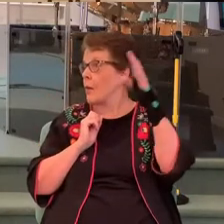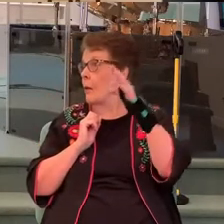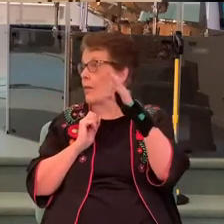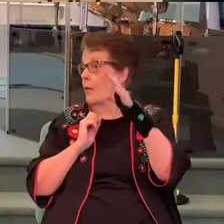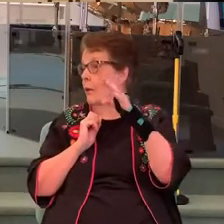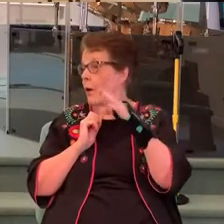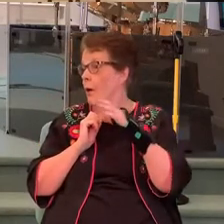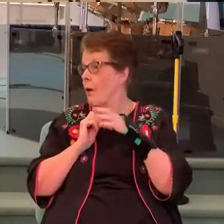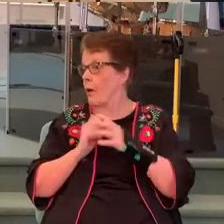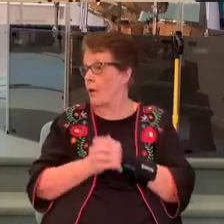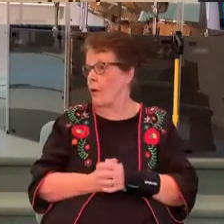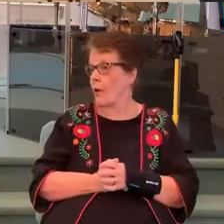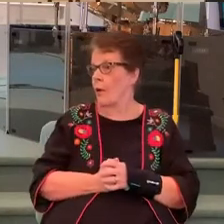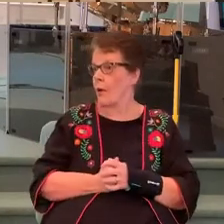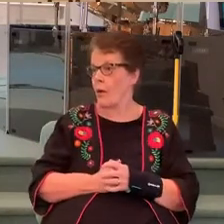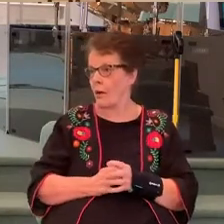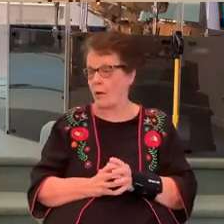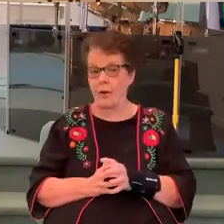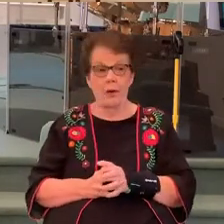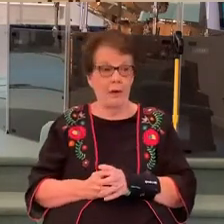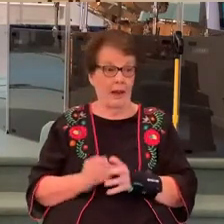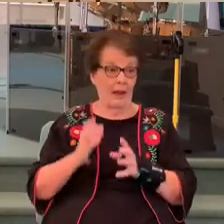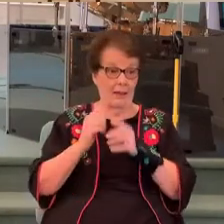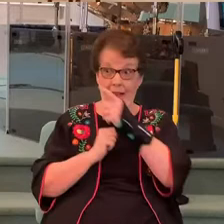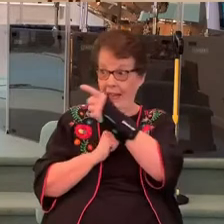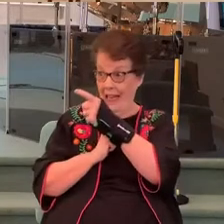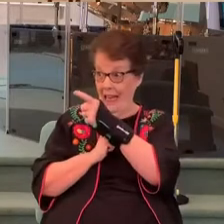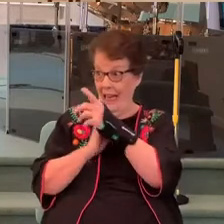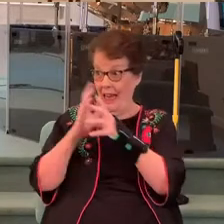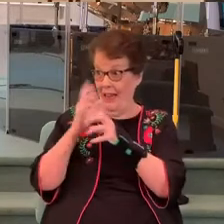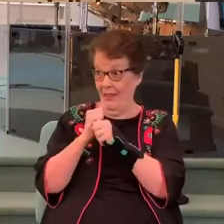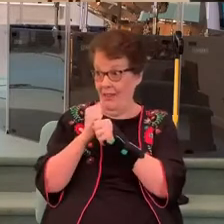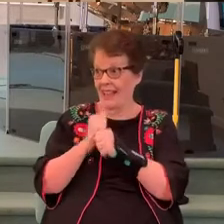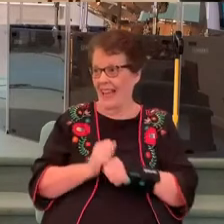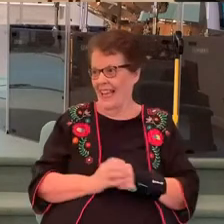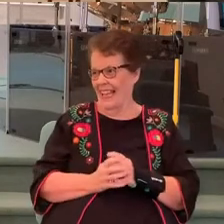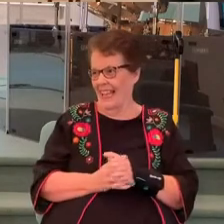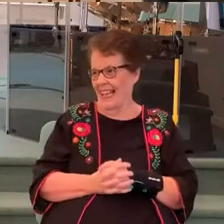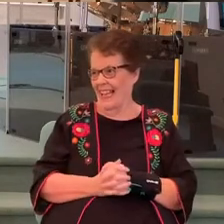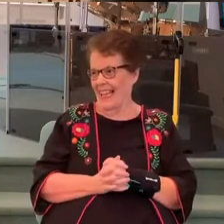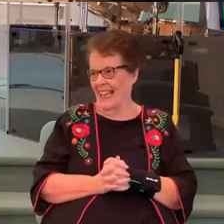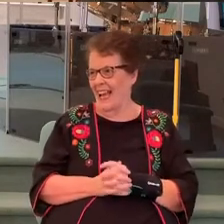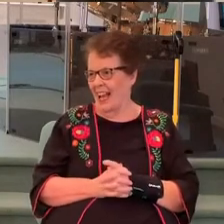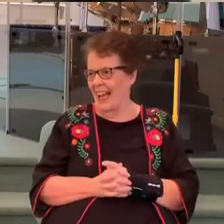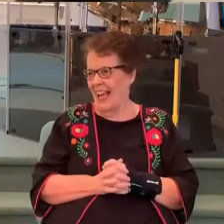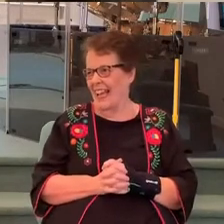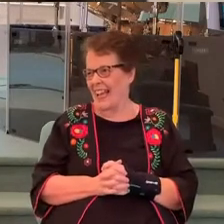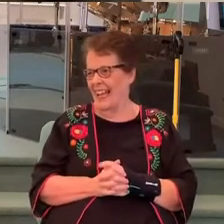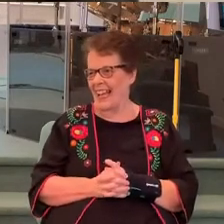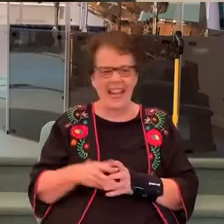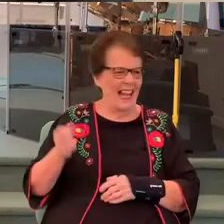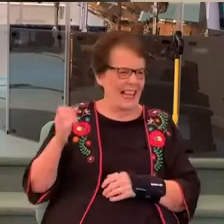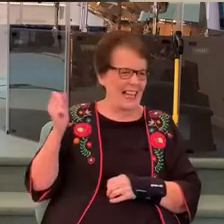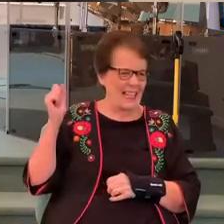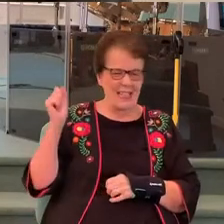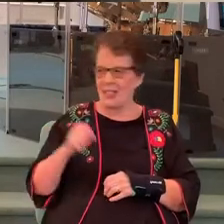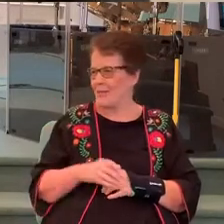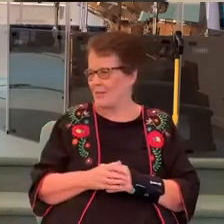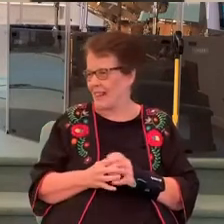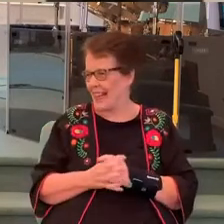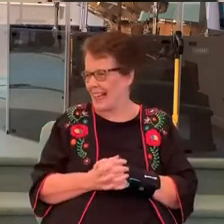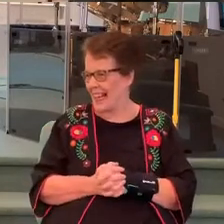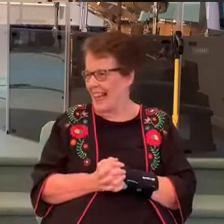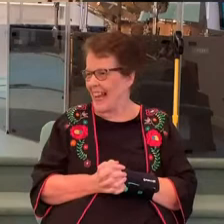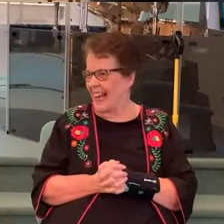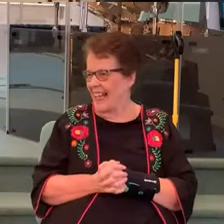send this ball flying, and I've got a good receiver over there to catch it. And he's spiking it right now. But come on up, Brady. Bring the ball with you. Don't throw it back.